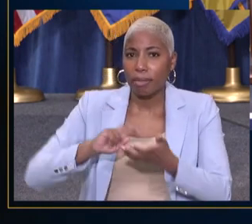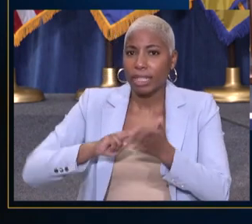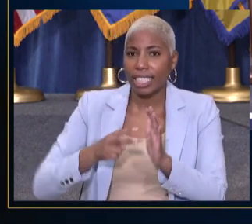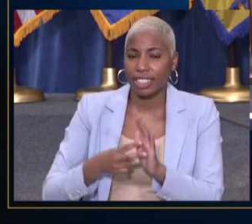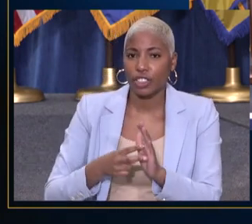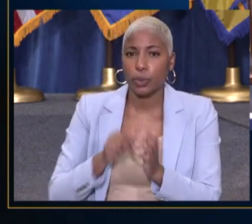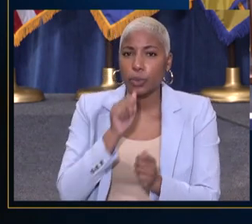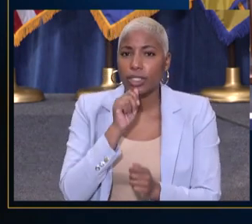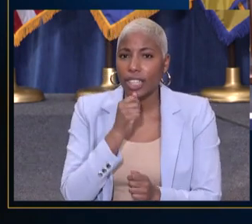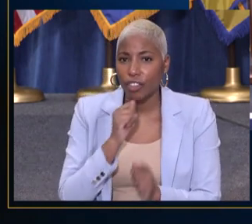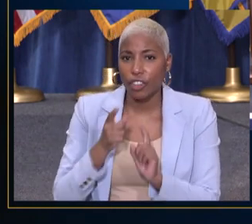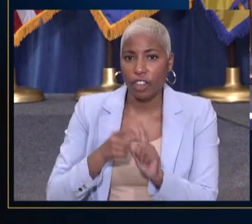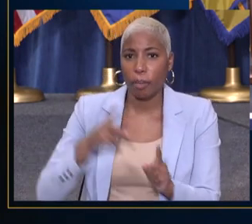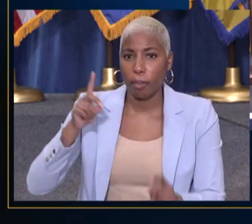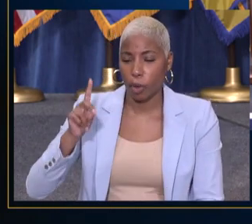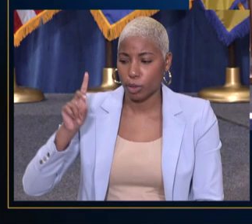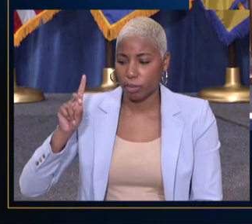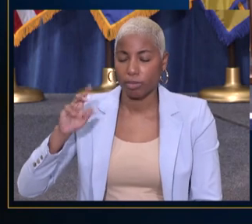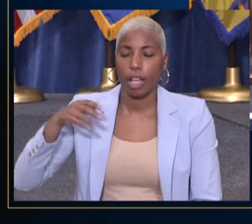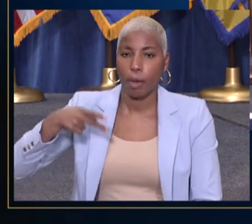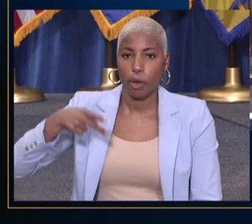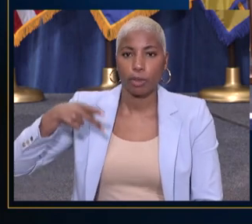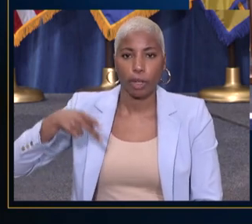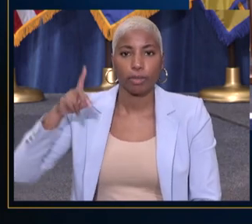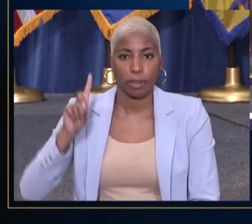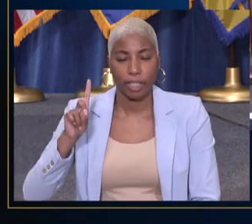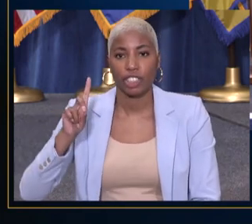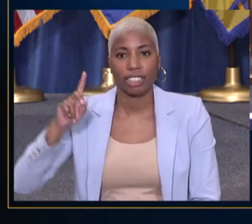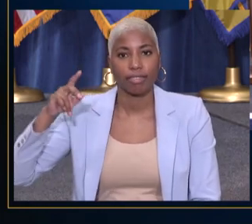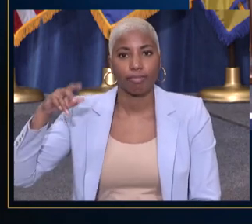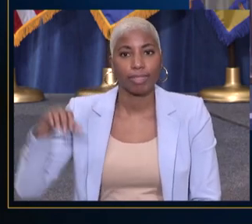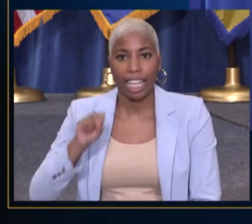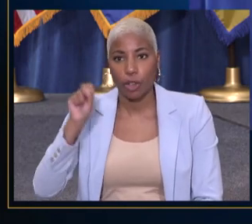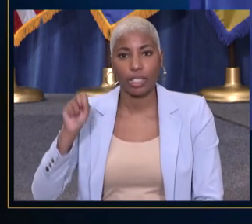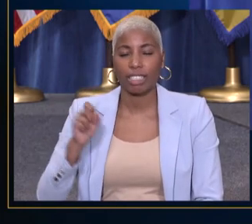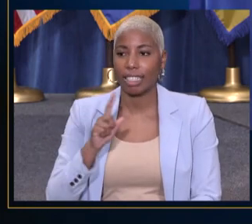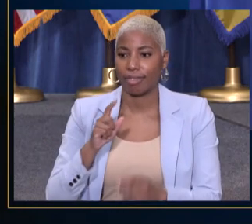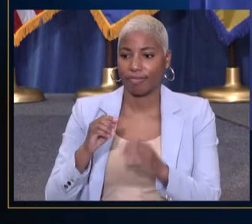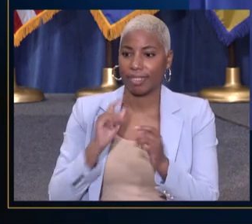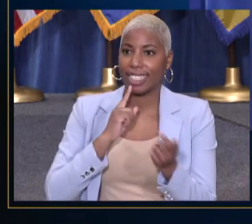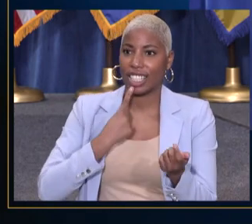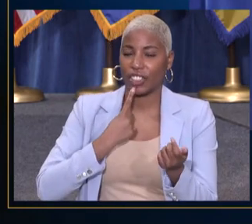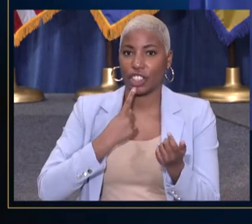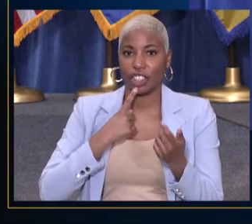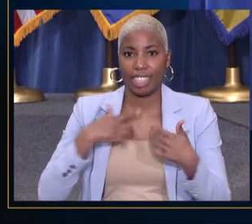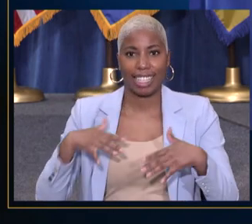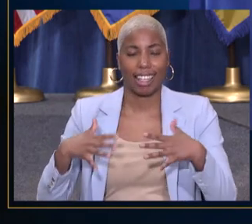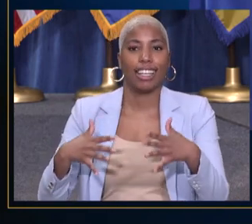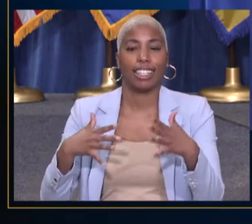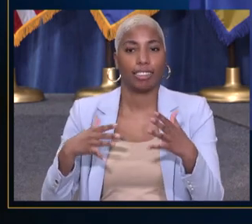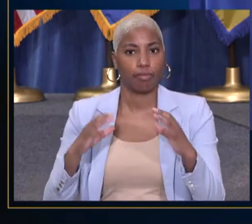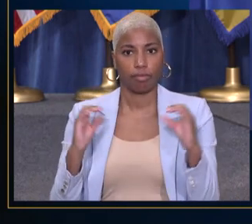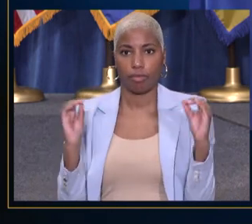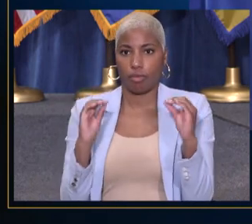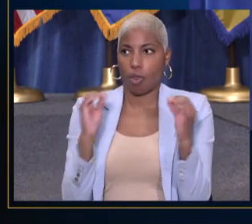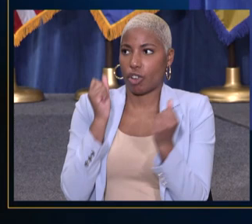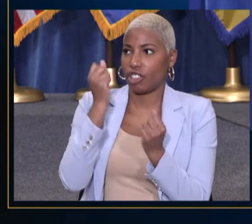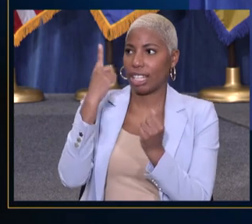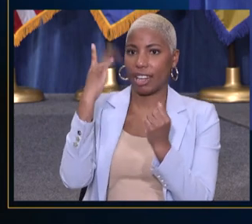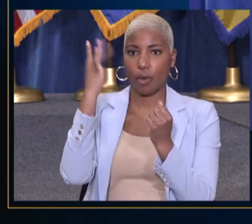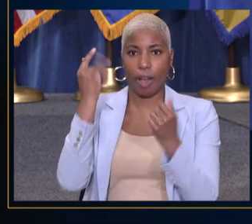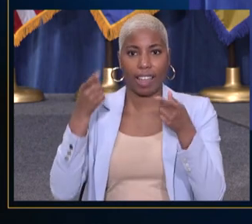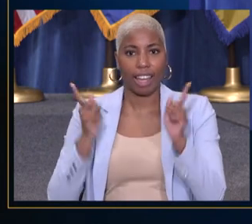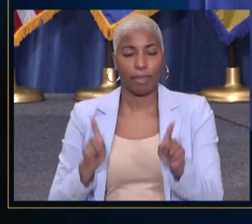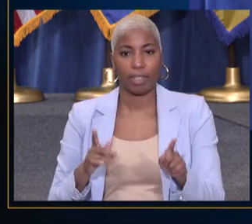from postpartum depression, psychosis, and severe anxiety. I did not have the language for it then. I just knew that I felt like a